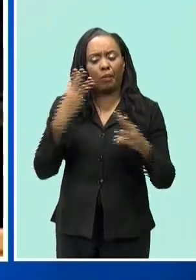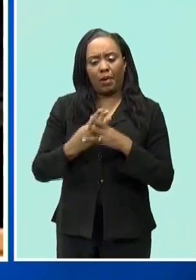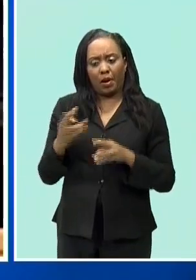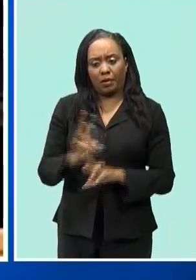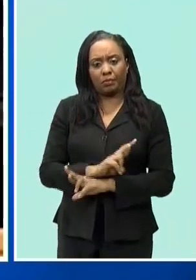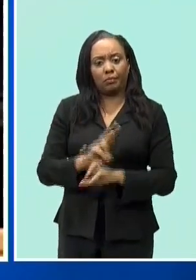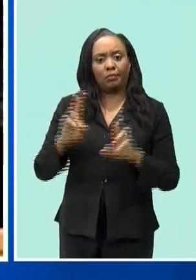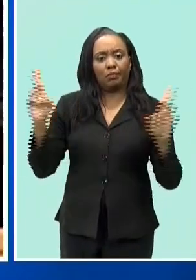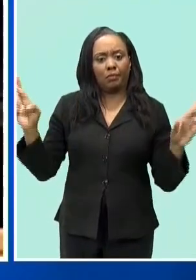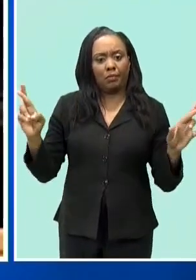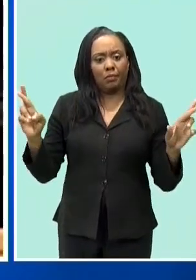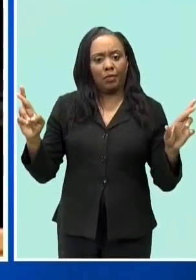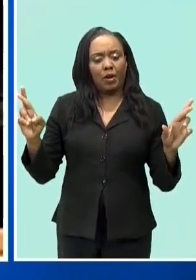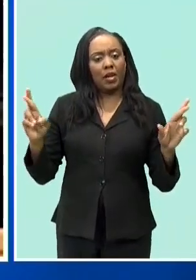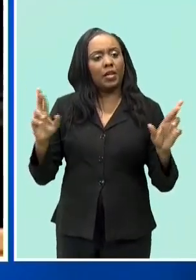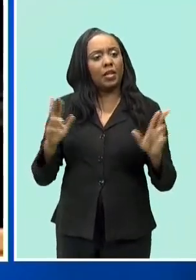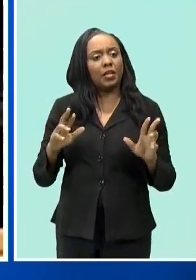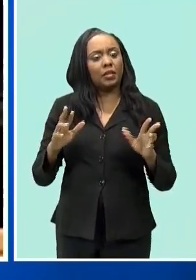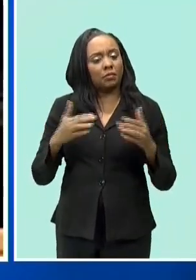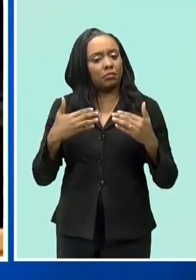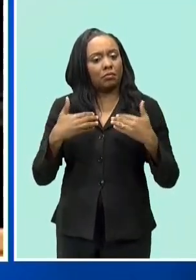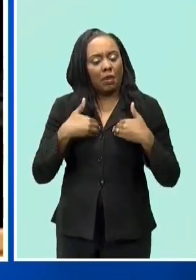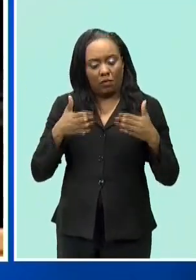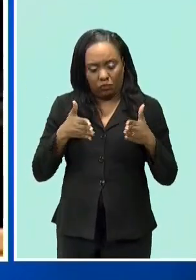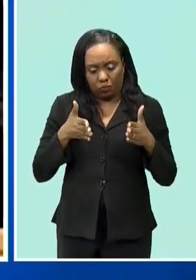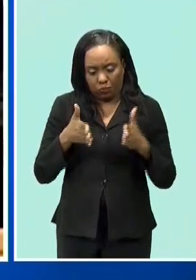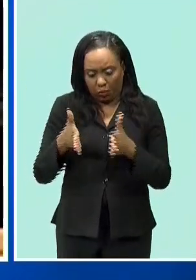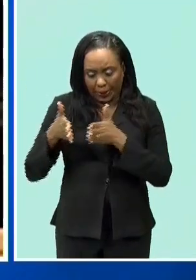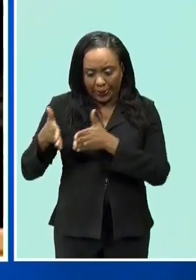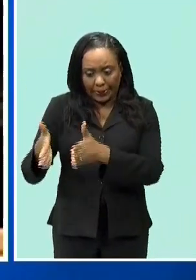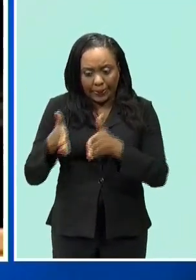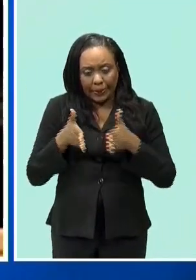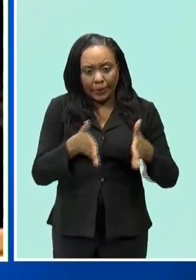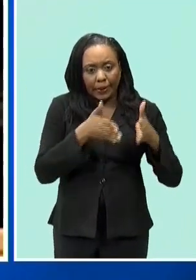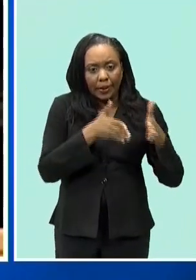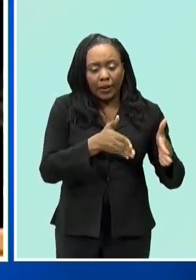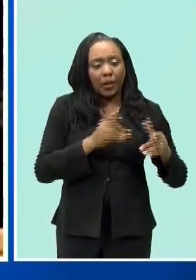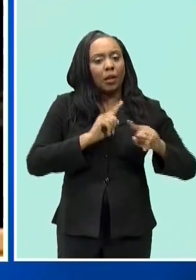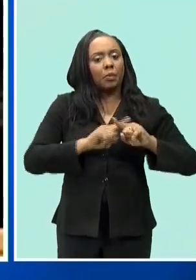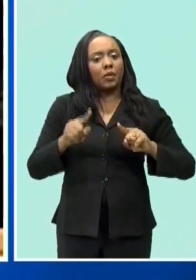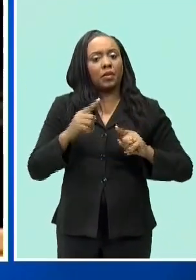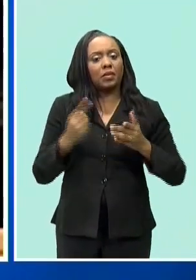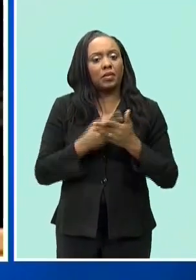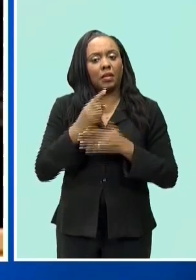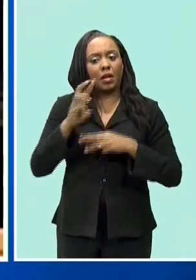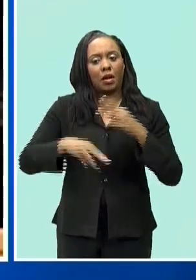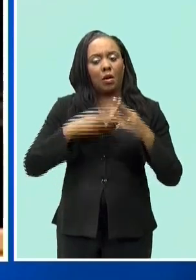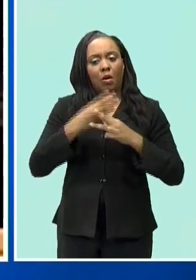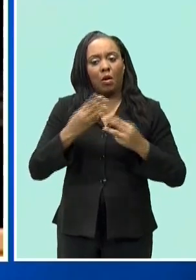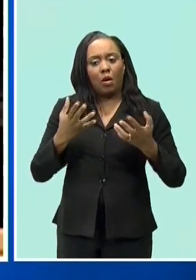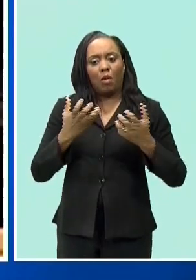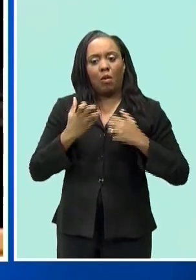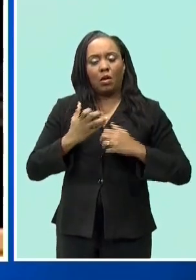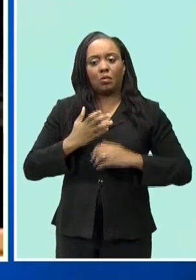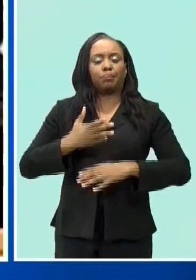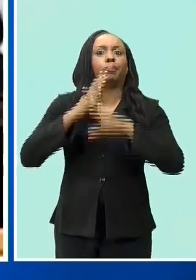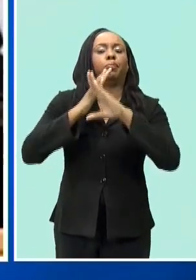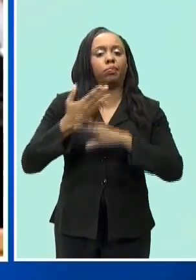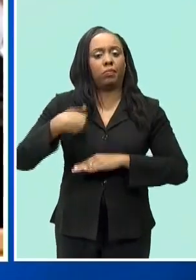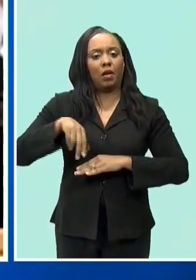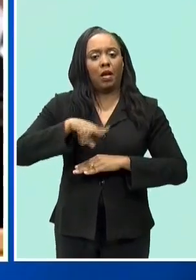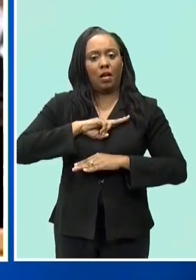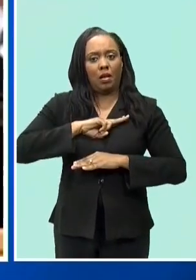to jettison multilateralism and to jettison the voices of those of us who want to finish the journey